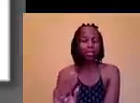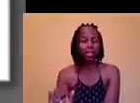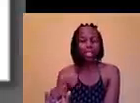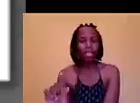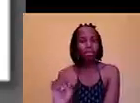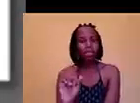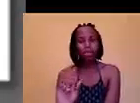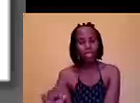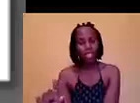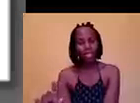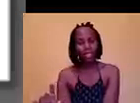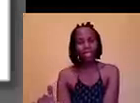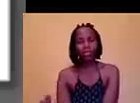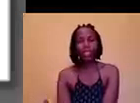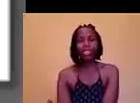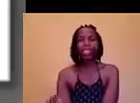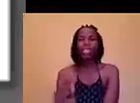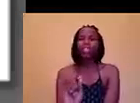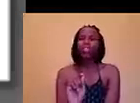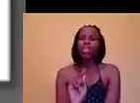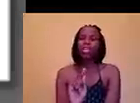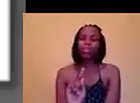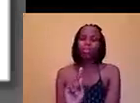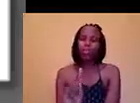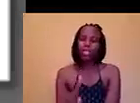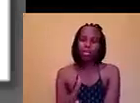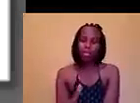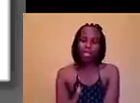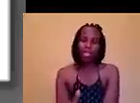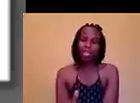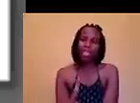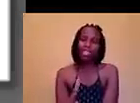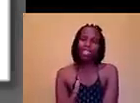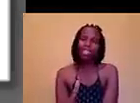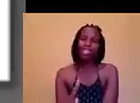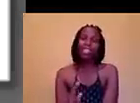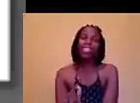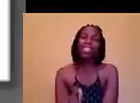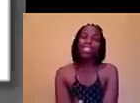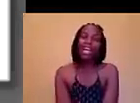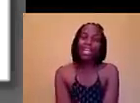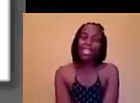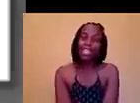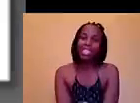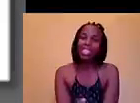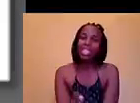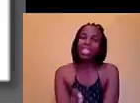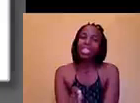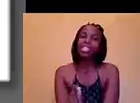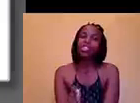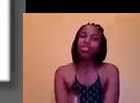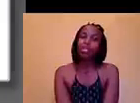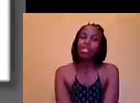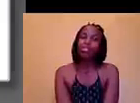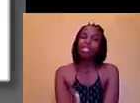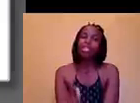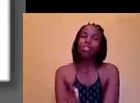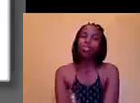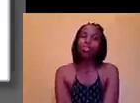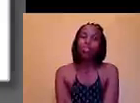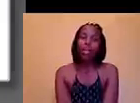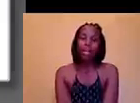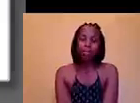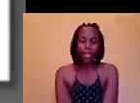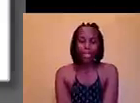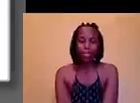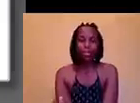already typed your assignment or scanned it, right? So the most important thing is that it's the size. It should be limited